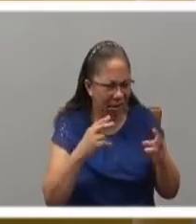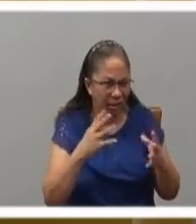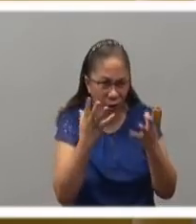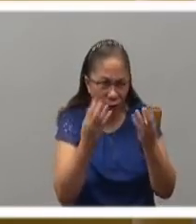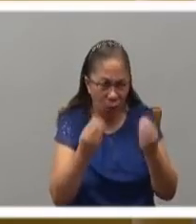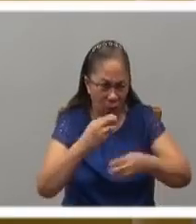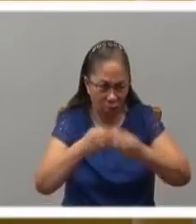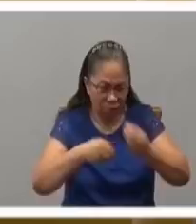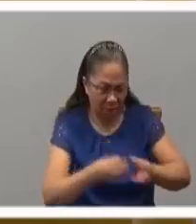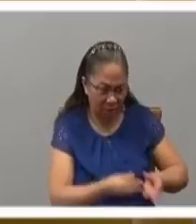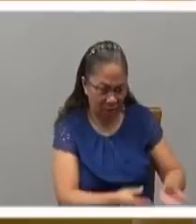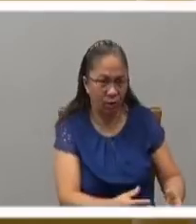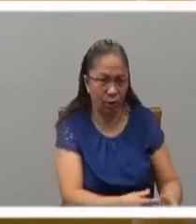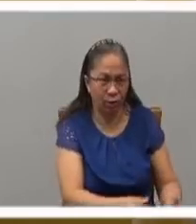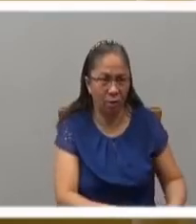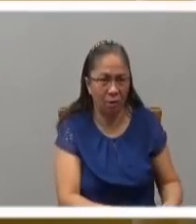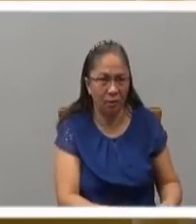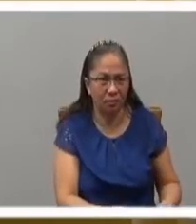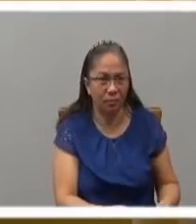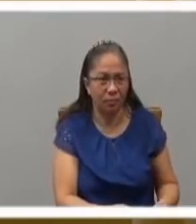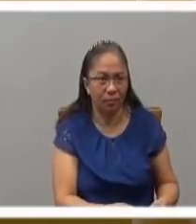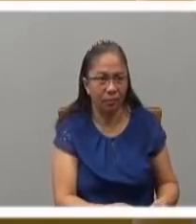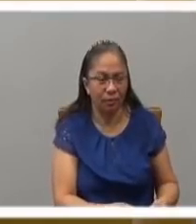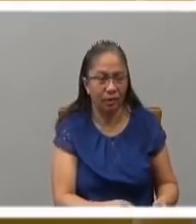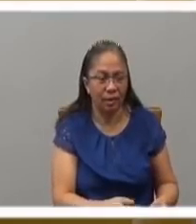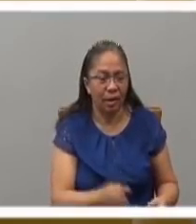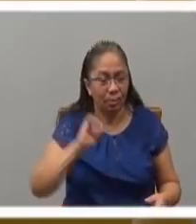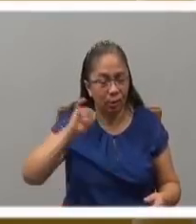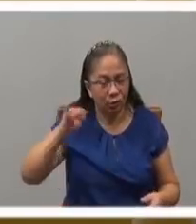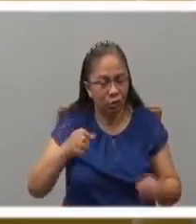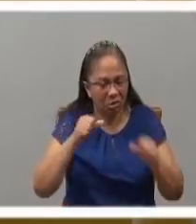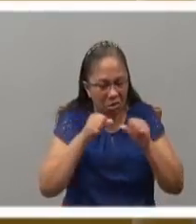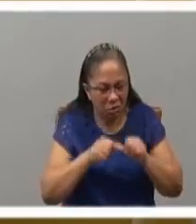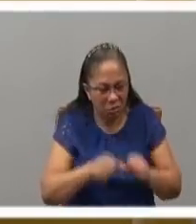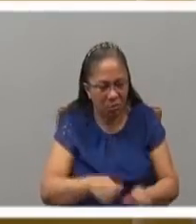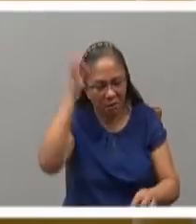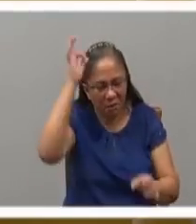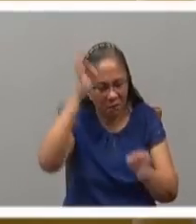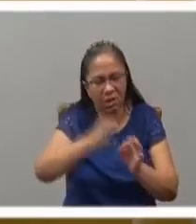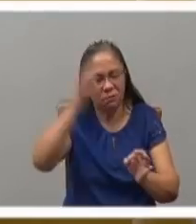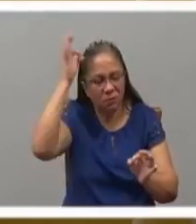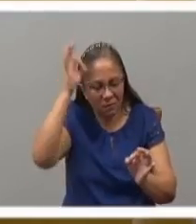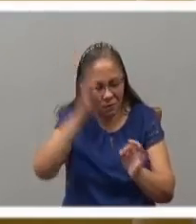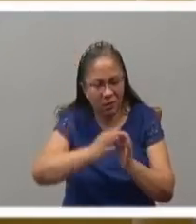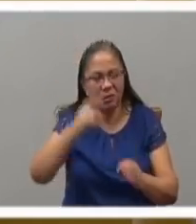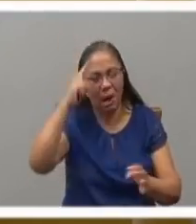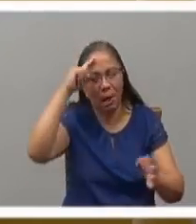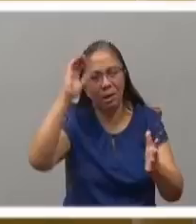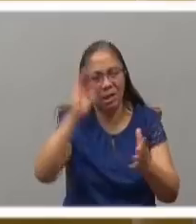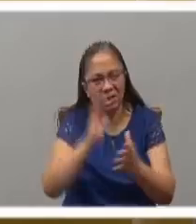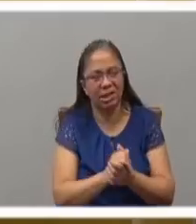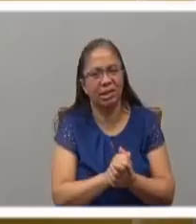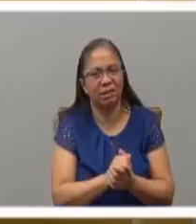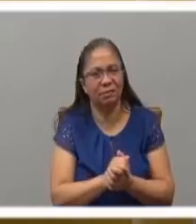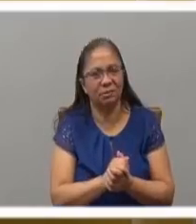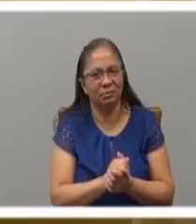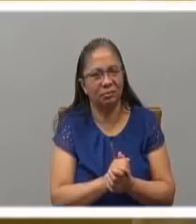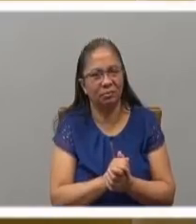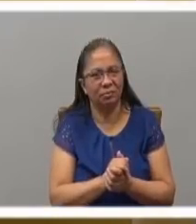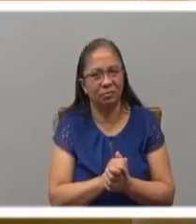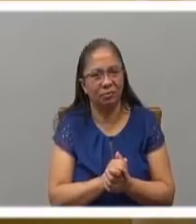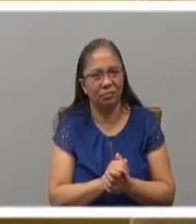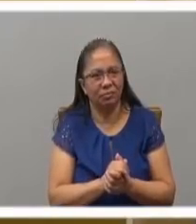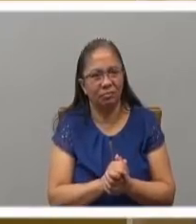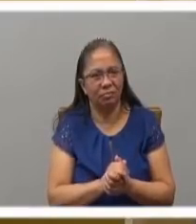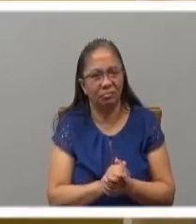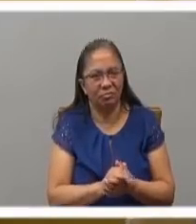wrappings, and yet he remained loyal no matter what. And so despite the